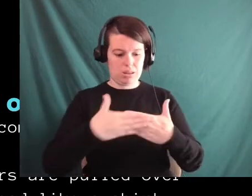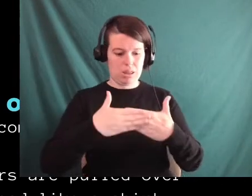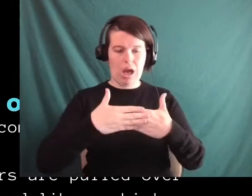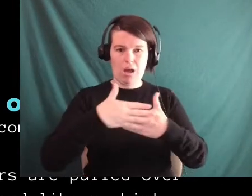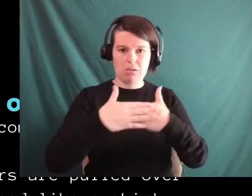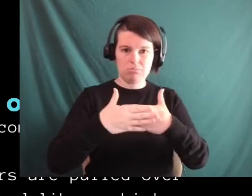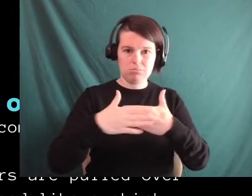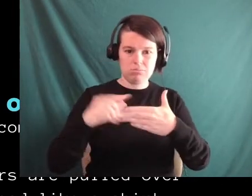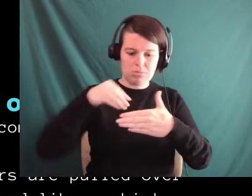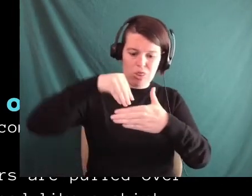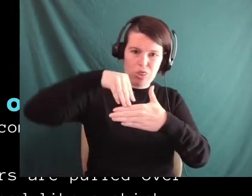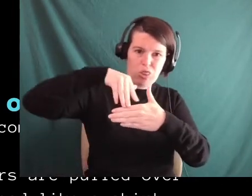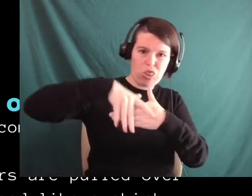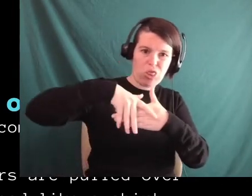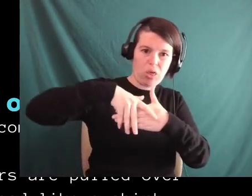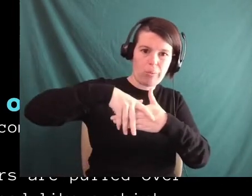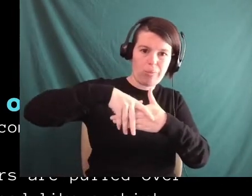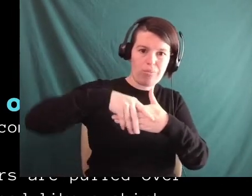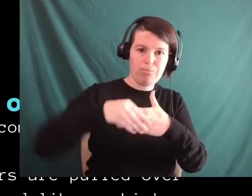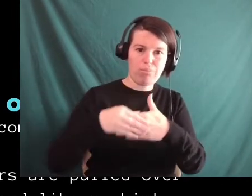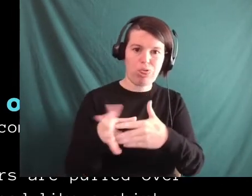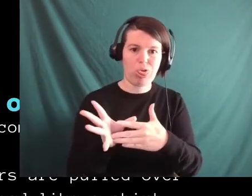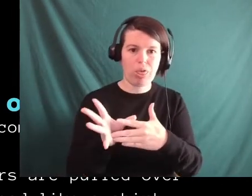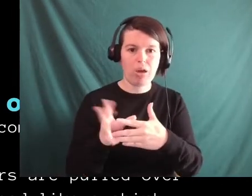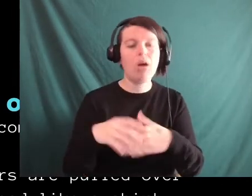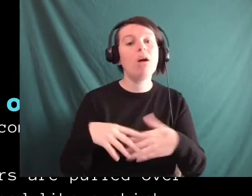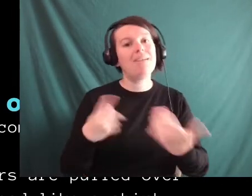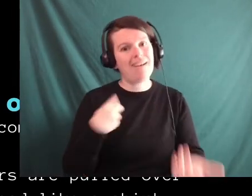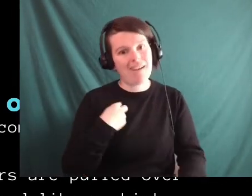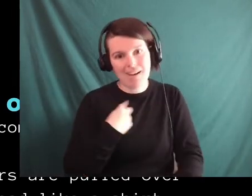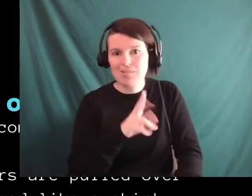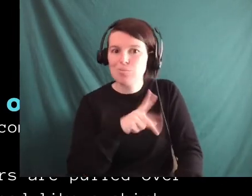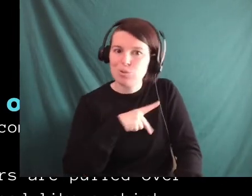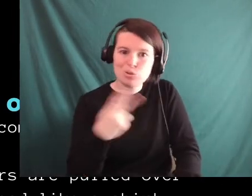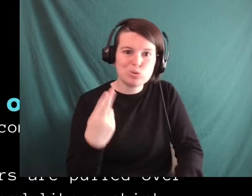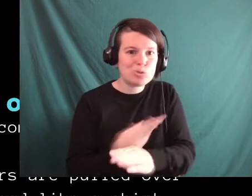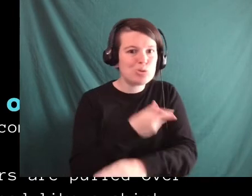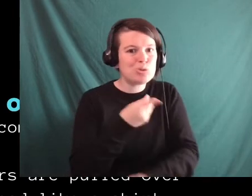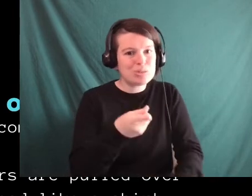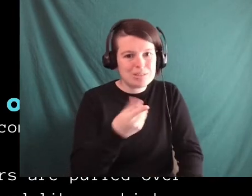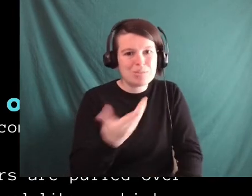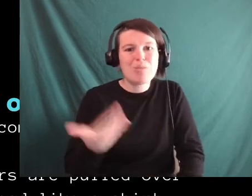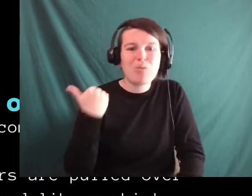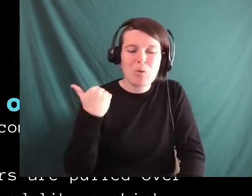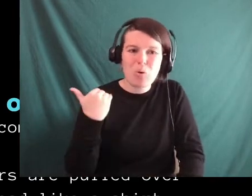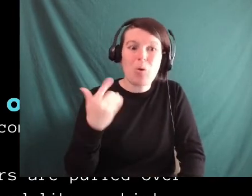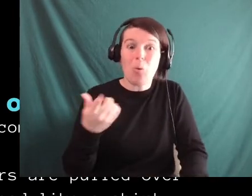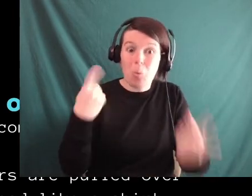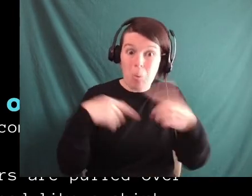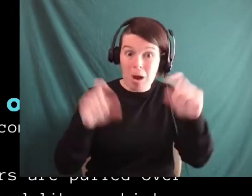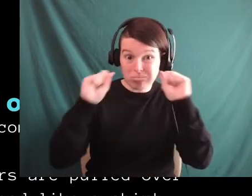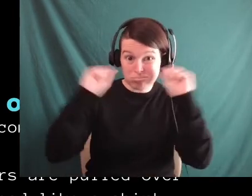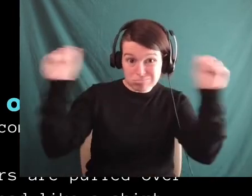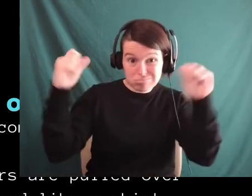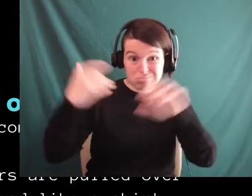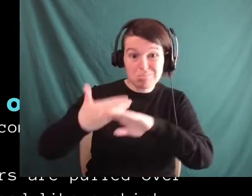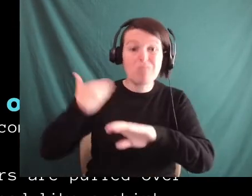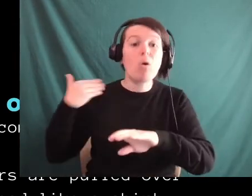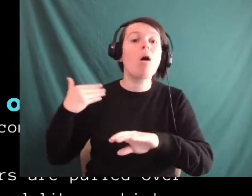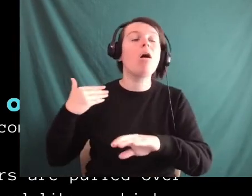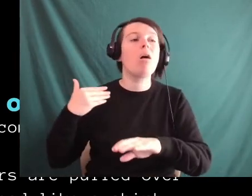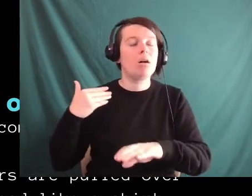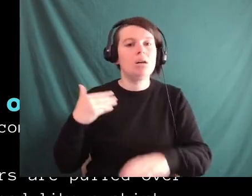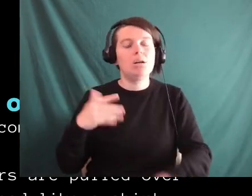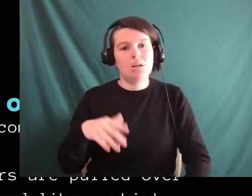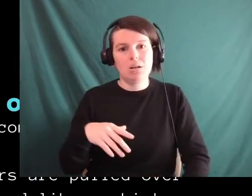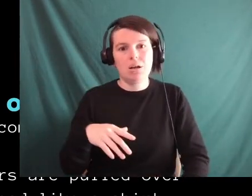which might cause it to release. I have personally used these Velcro binders while working out before and got